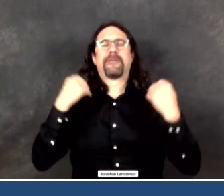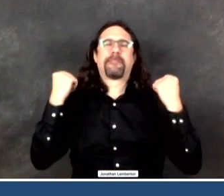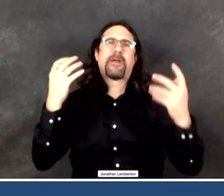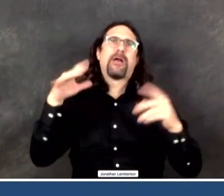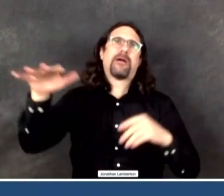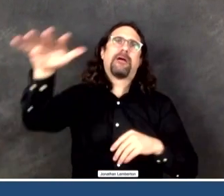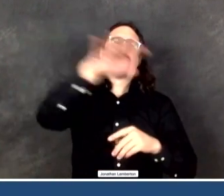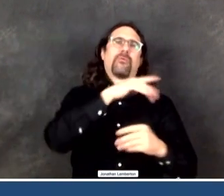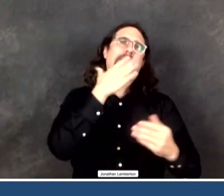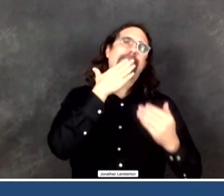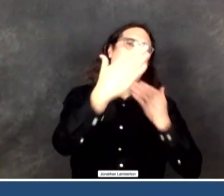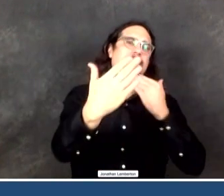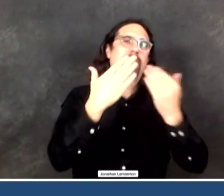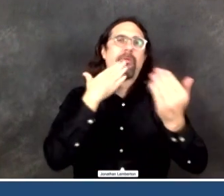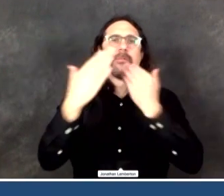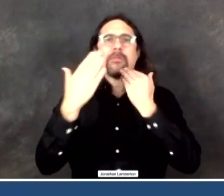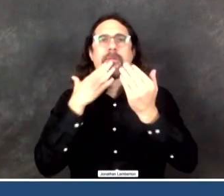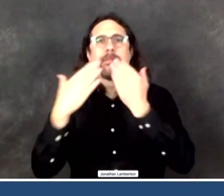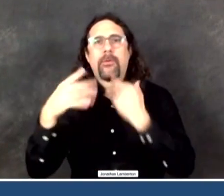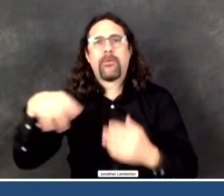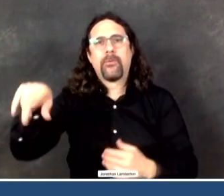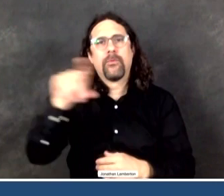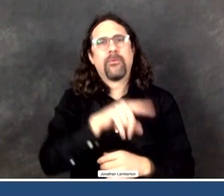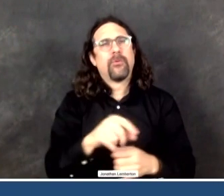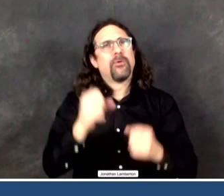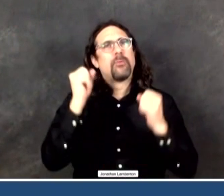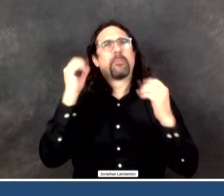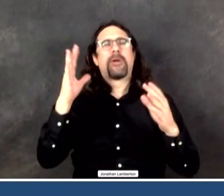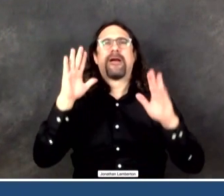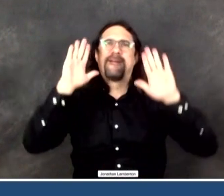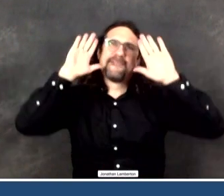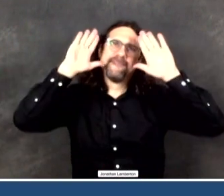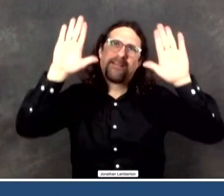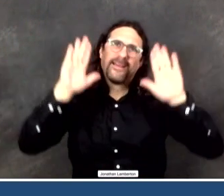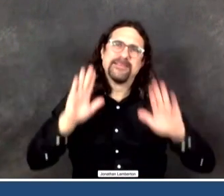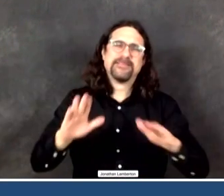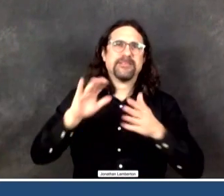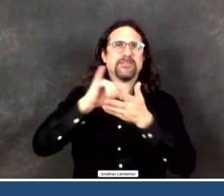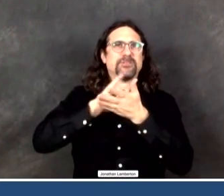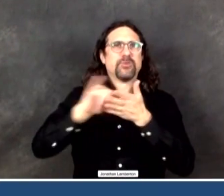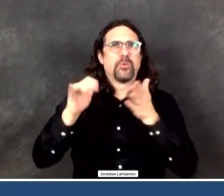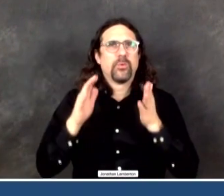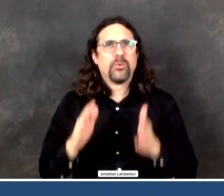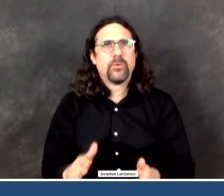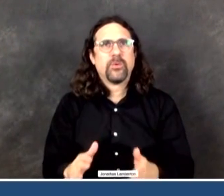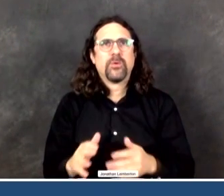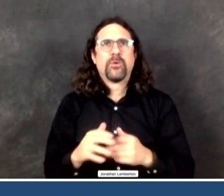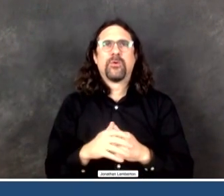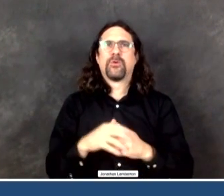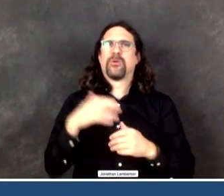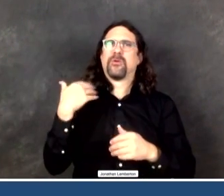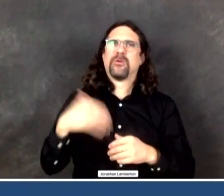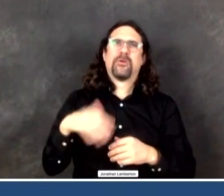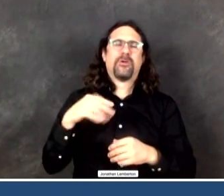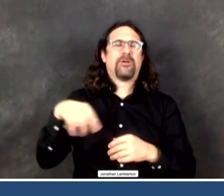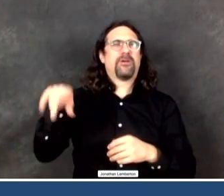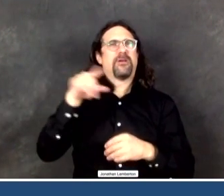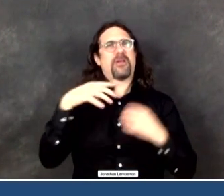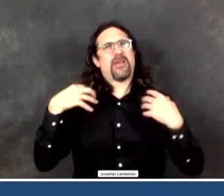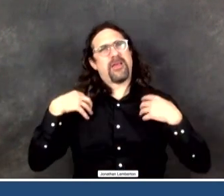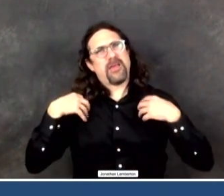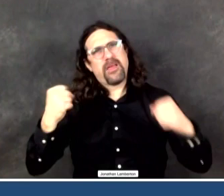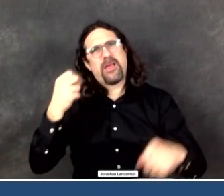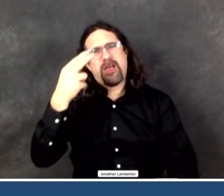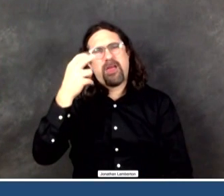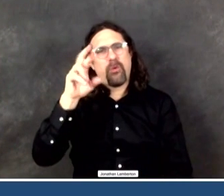been heroic. So many New Yorkers have dug deep to help each other. I want to do a special thank you to everyone at the Parks Department. We have asked